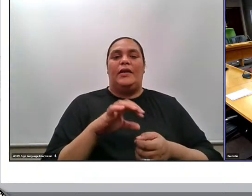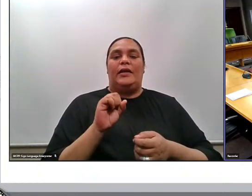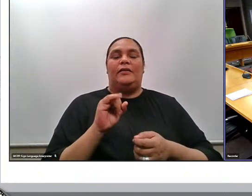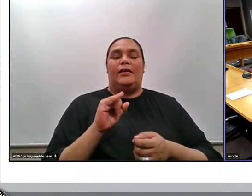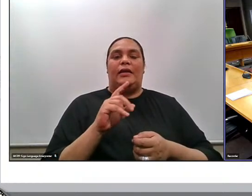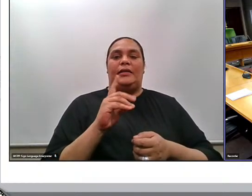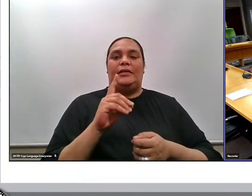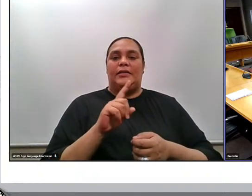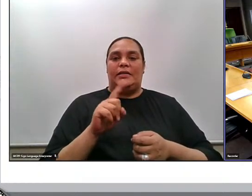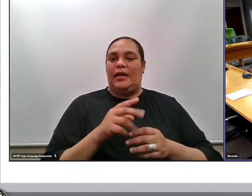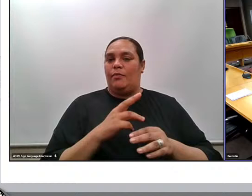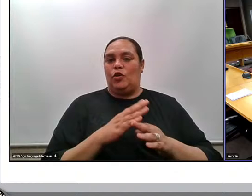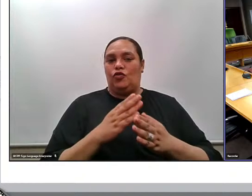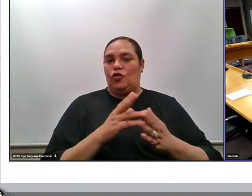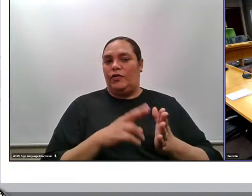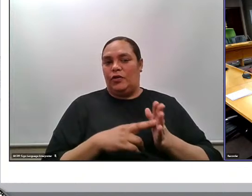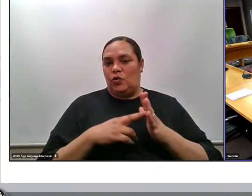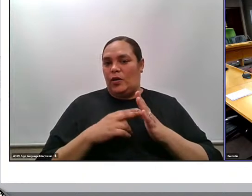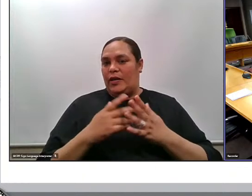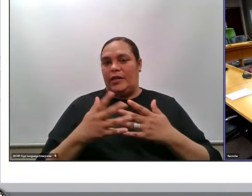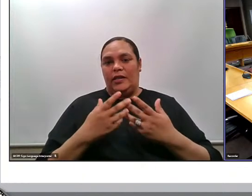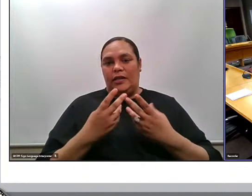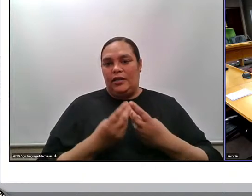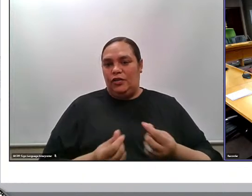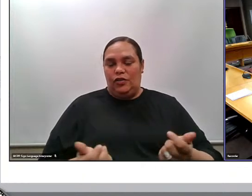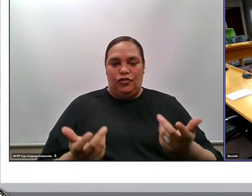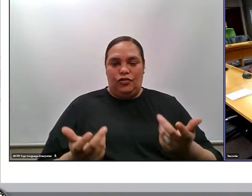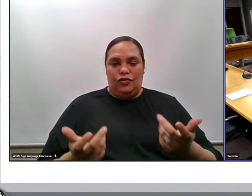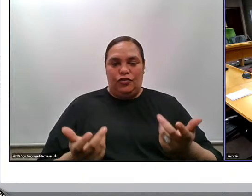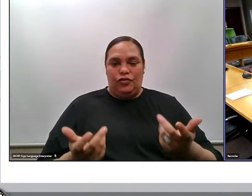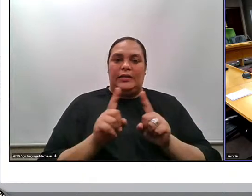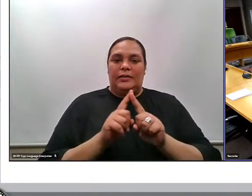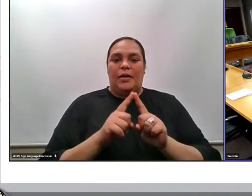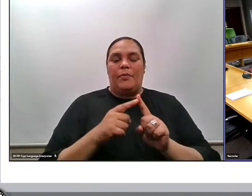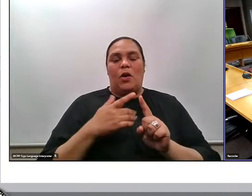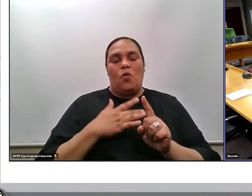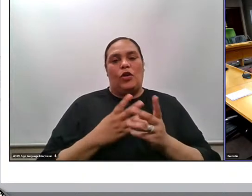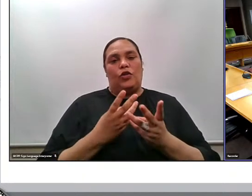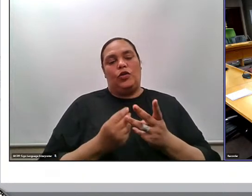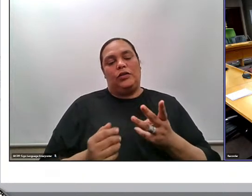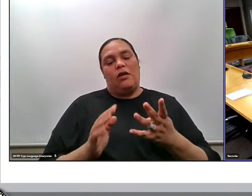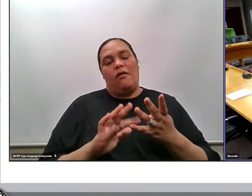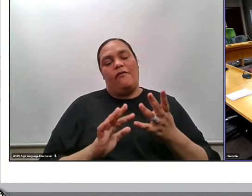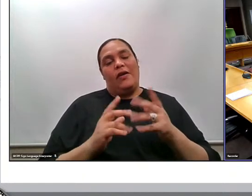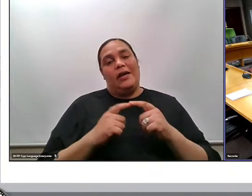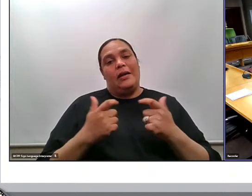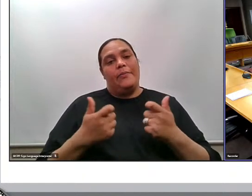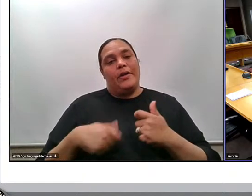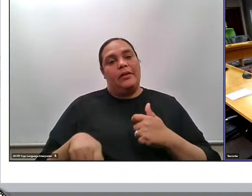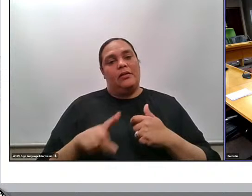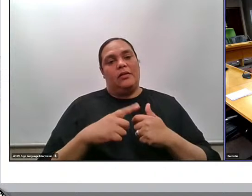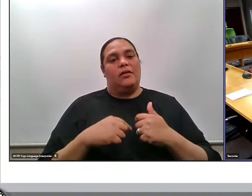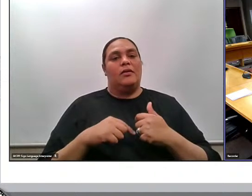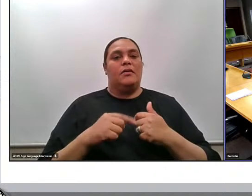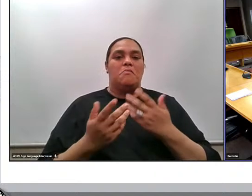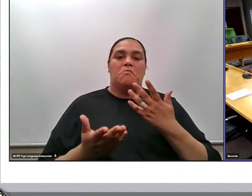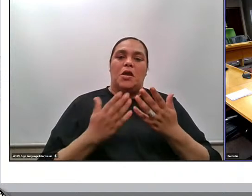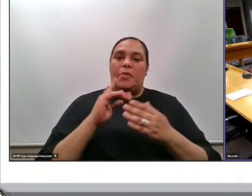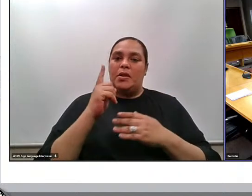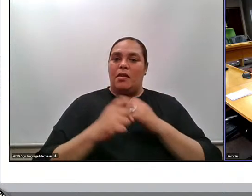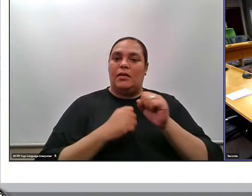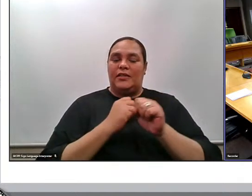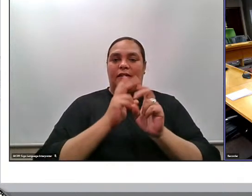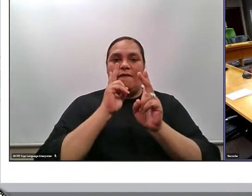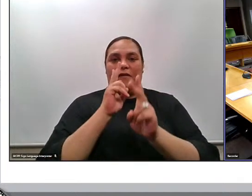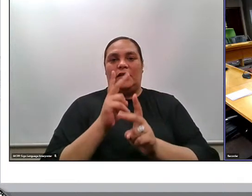sure if that requires any kind of resolution. I would also like to resolve that the committee perhaps next year